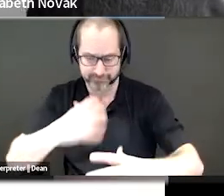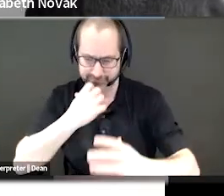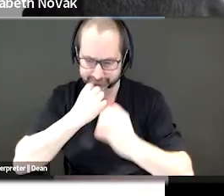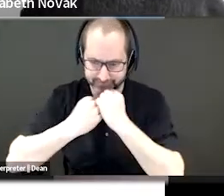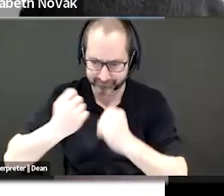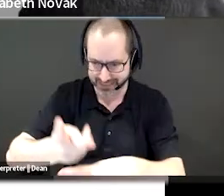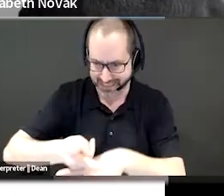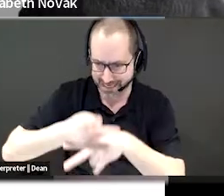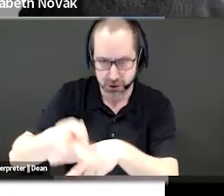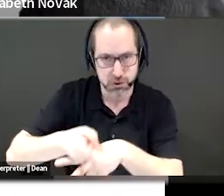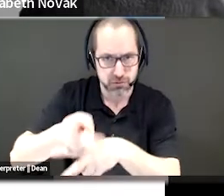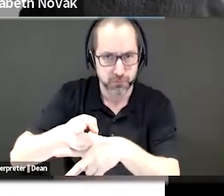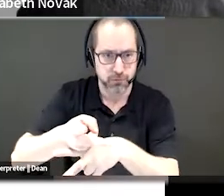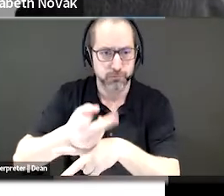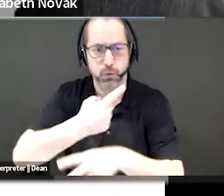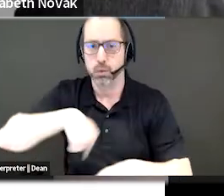immemorial.